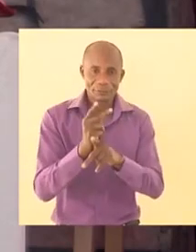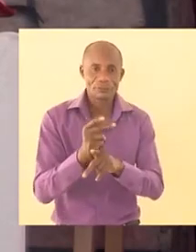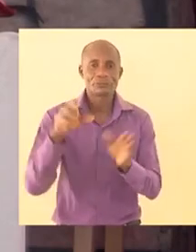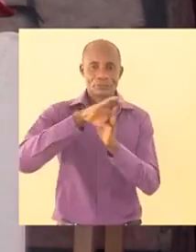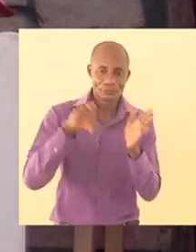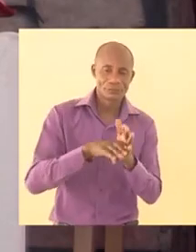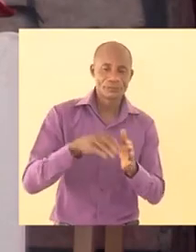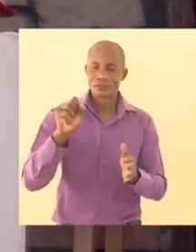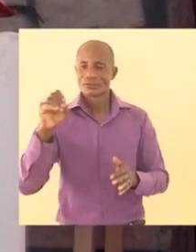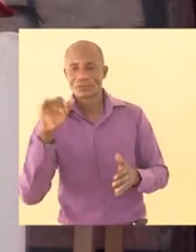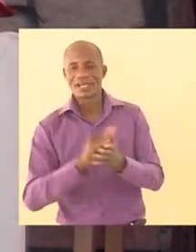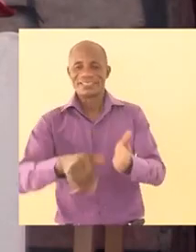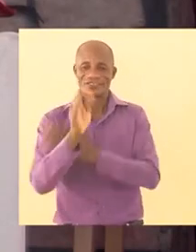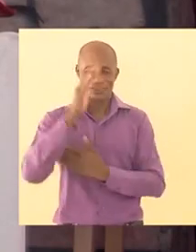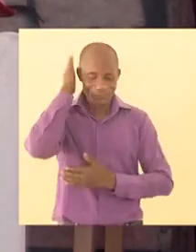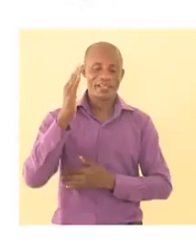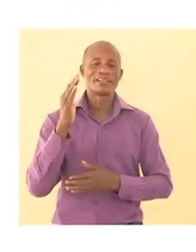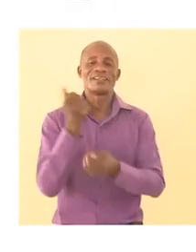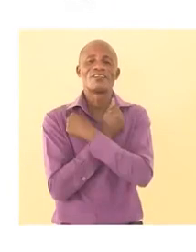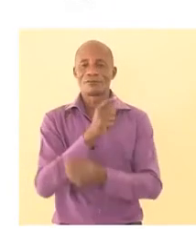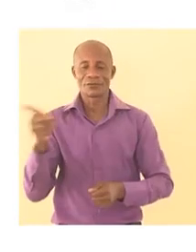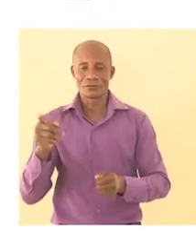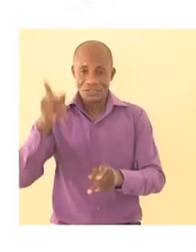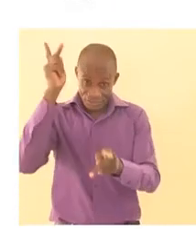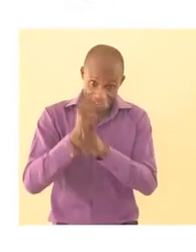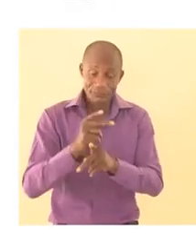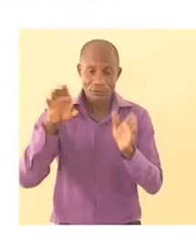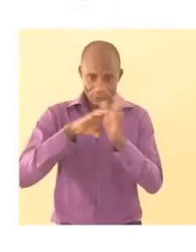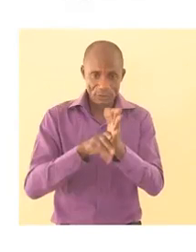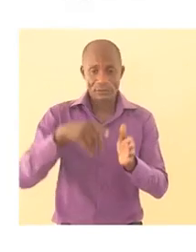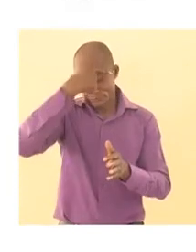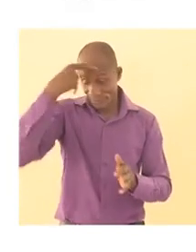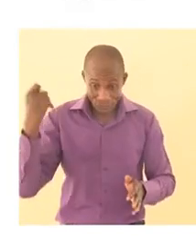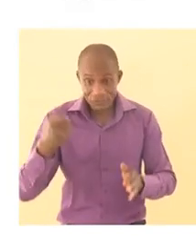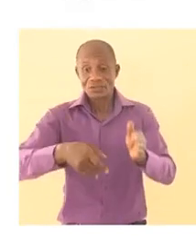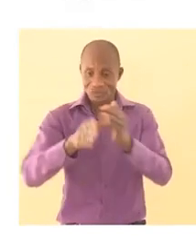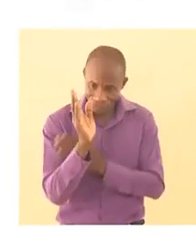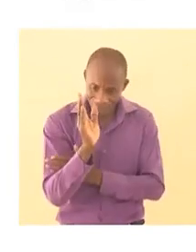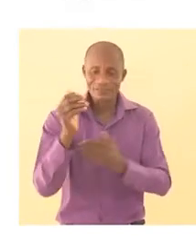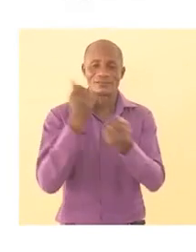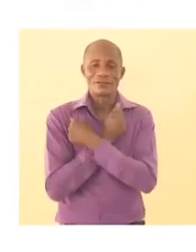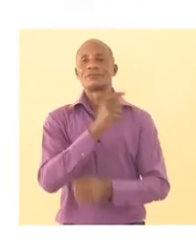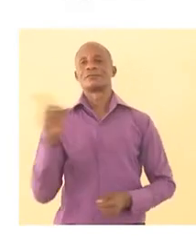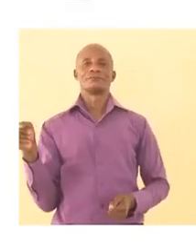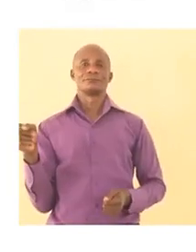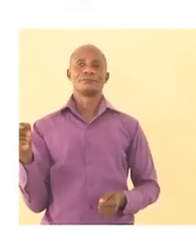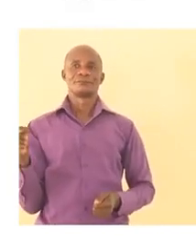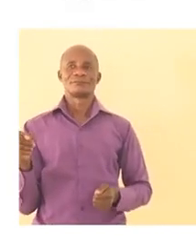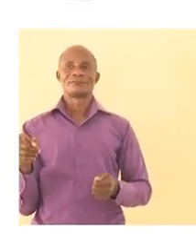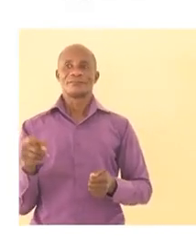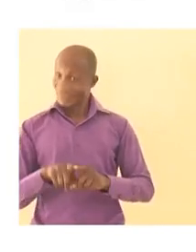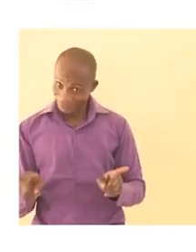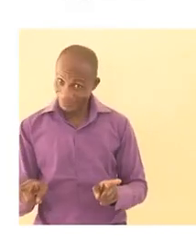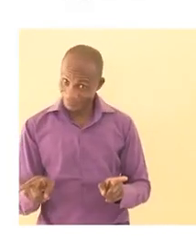the commandments so that God will love you. Keep the commandments because God loves you. Is there a